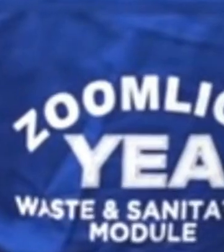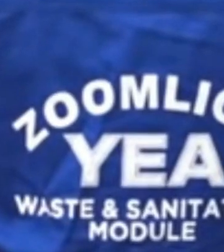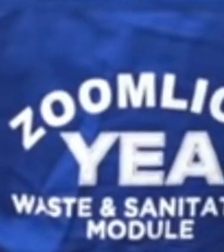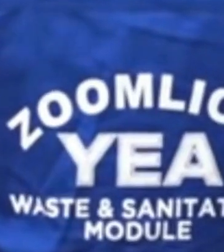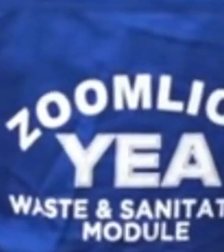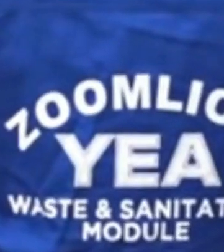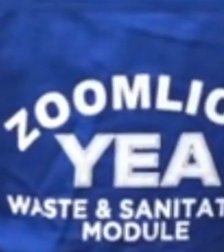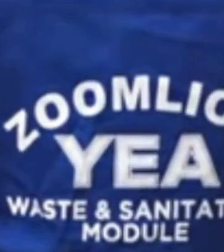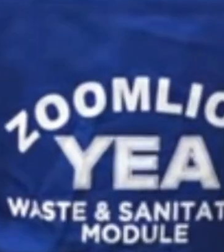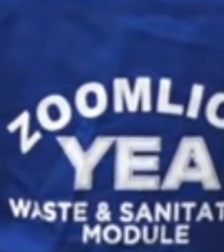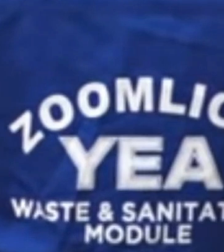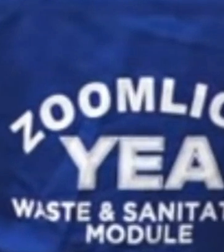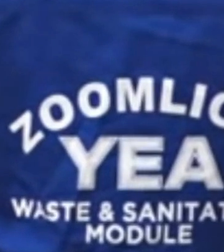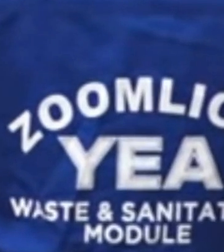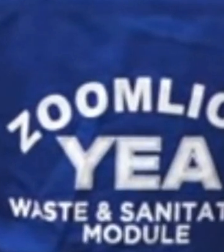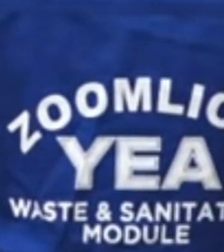the women,